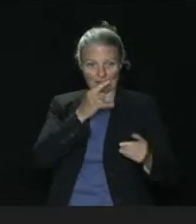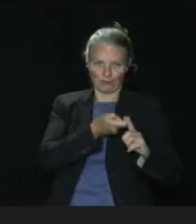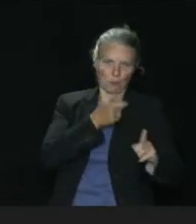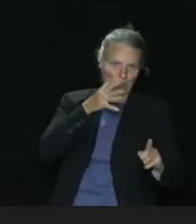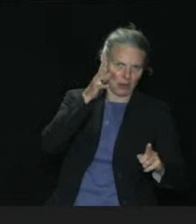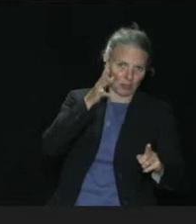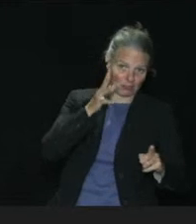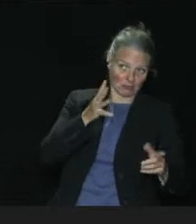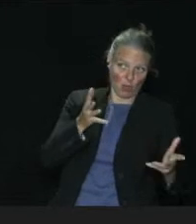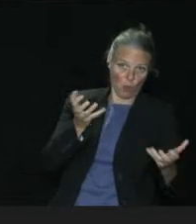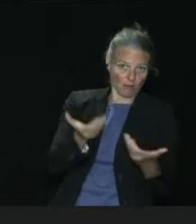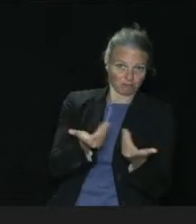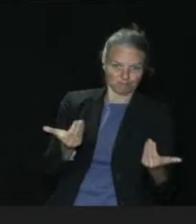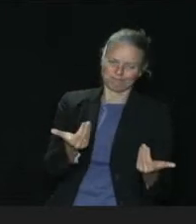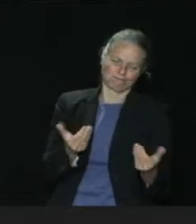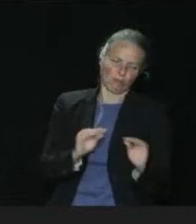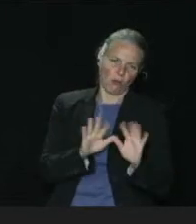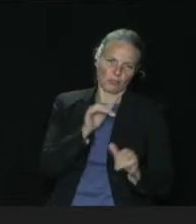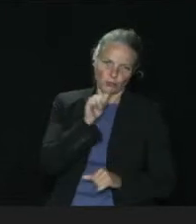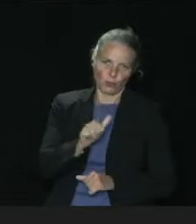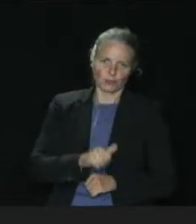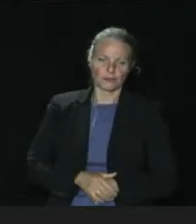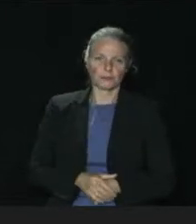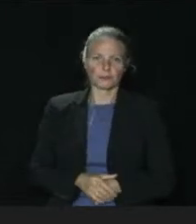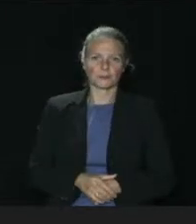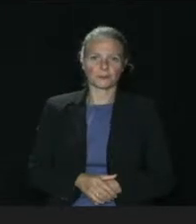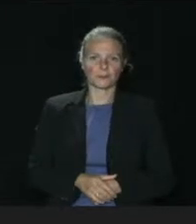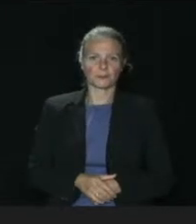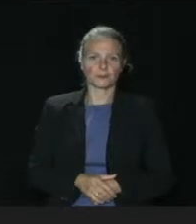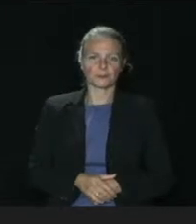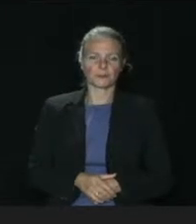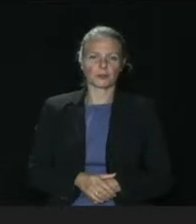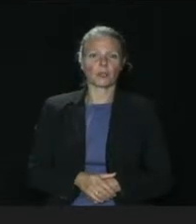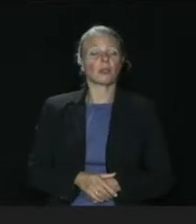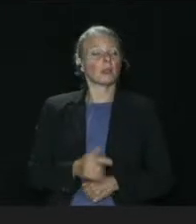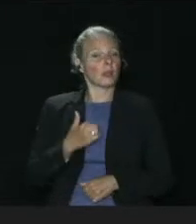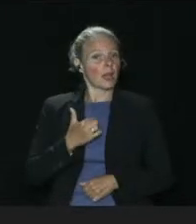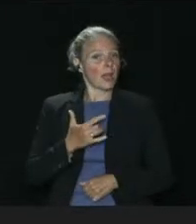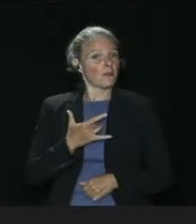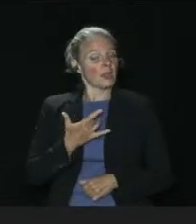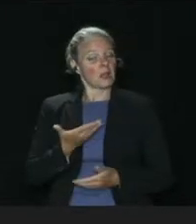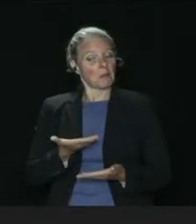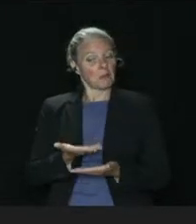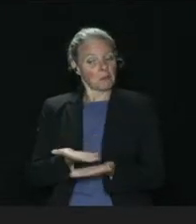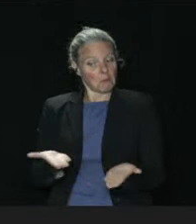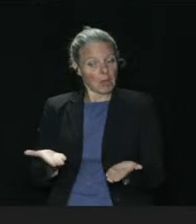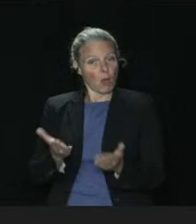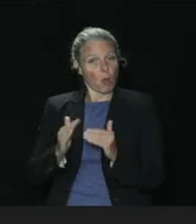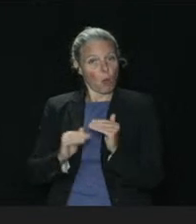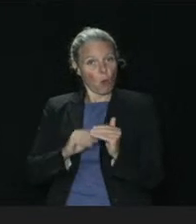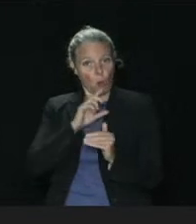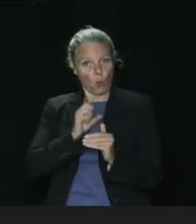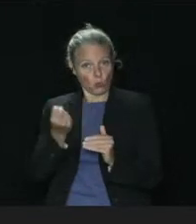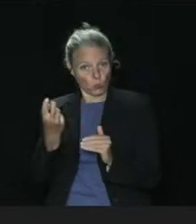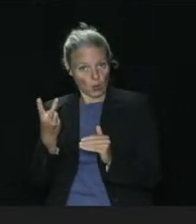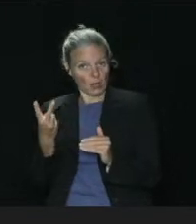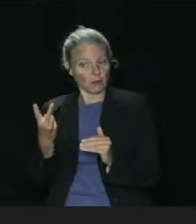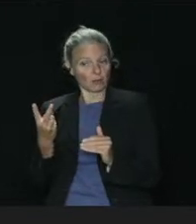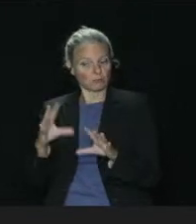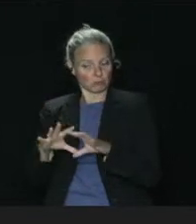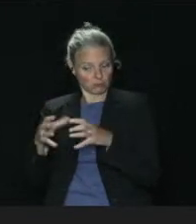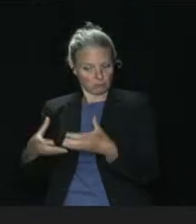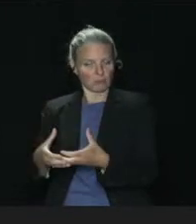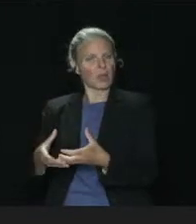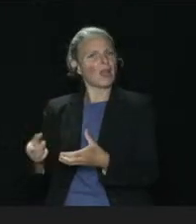course. And I do think that children in general have had